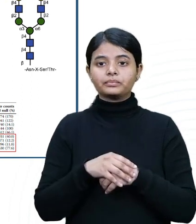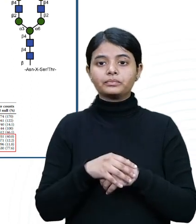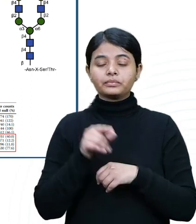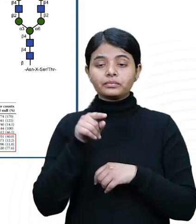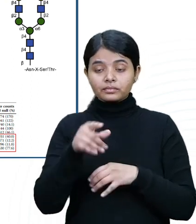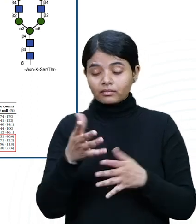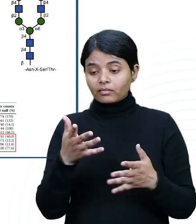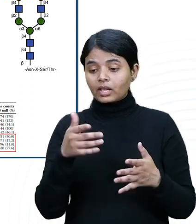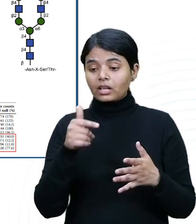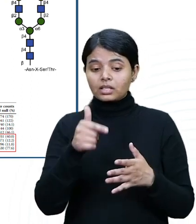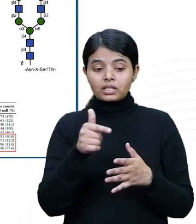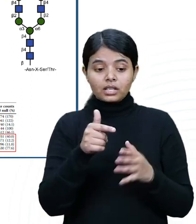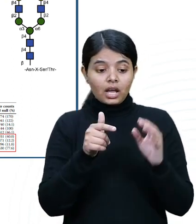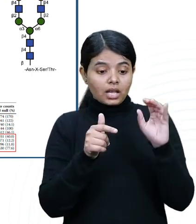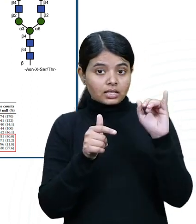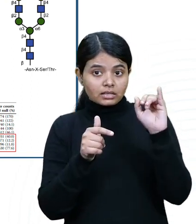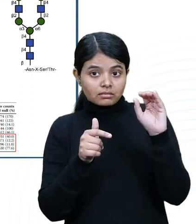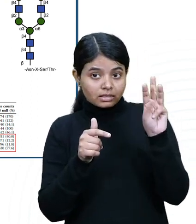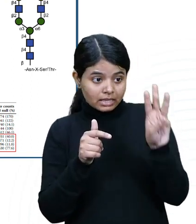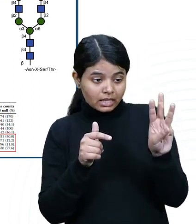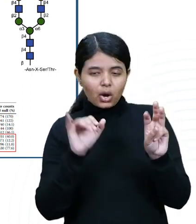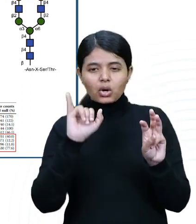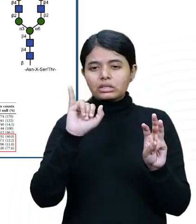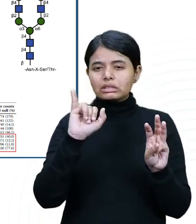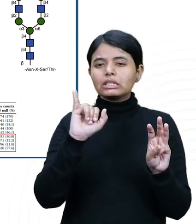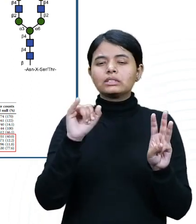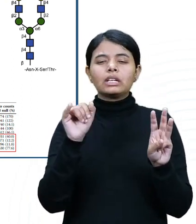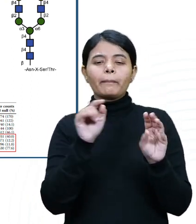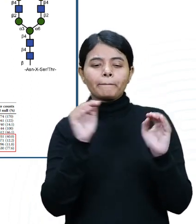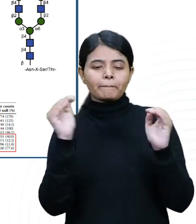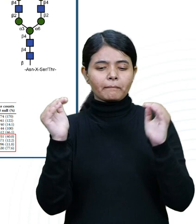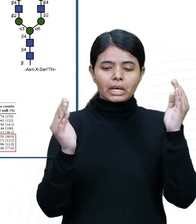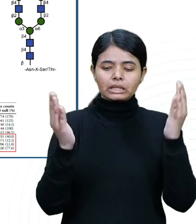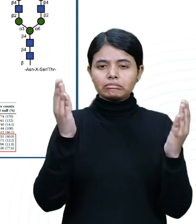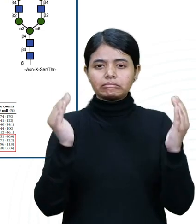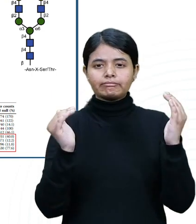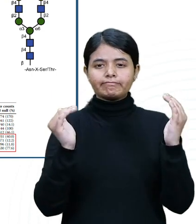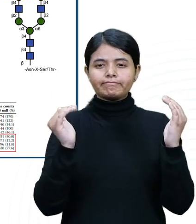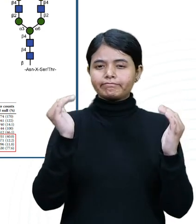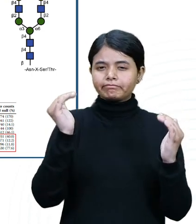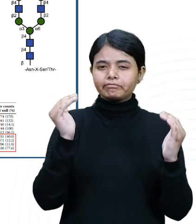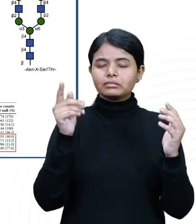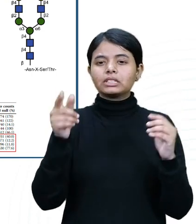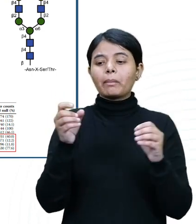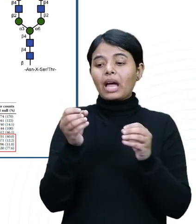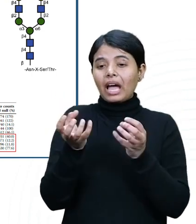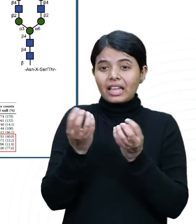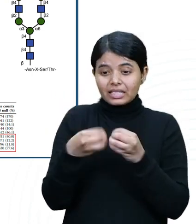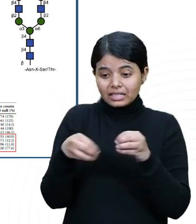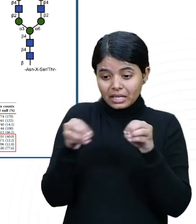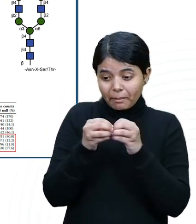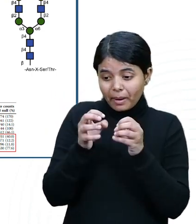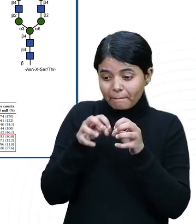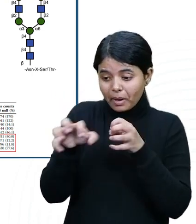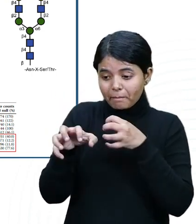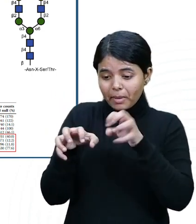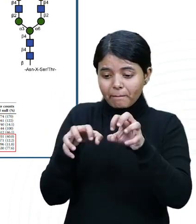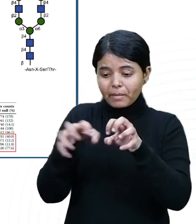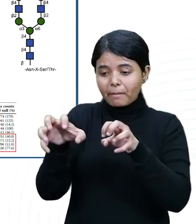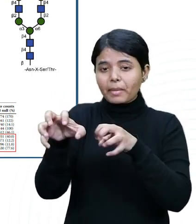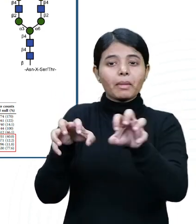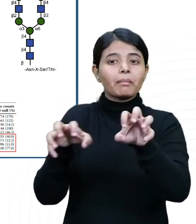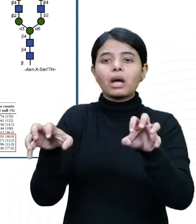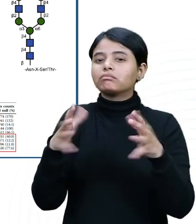the TBGT10, there is no branching happening, means that we already know that number 16 is a TBGT8, which is